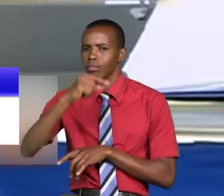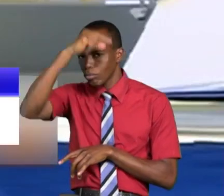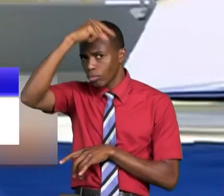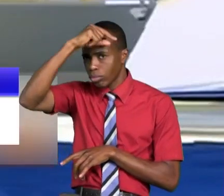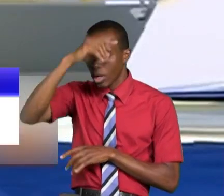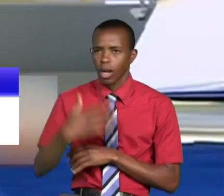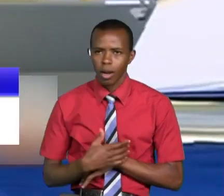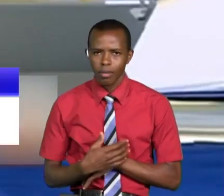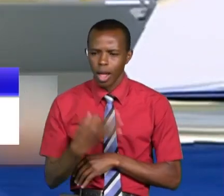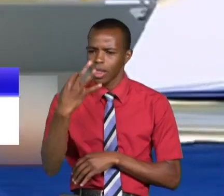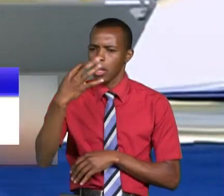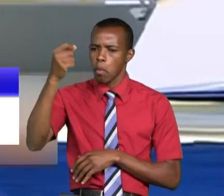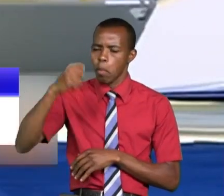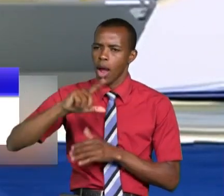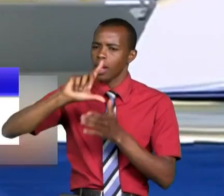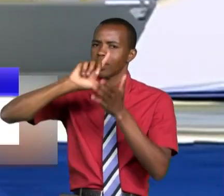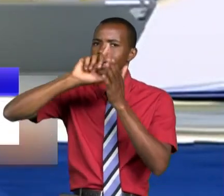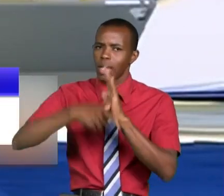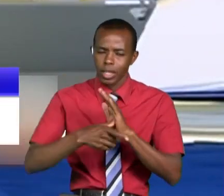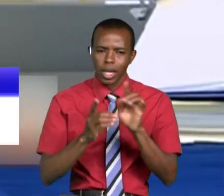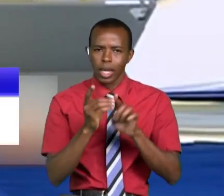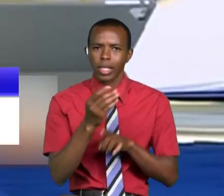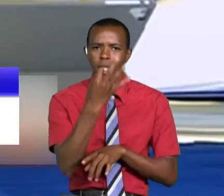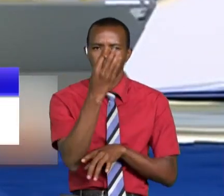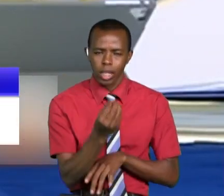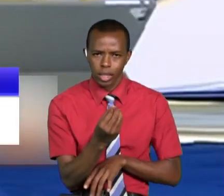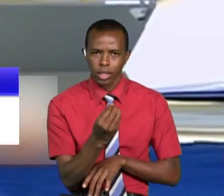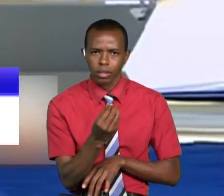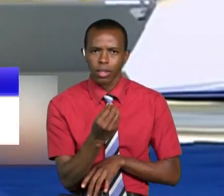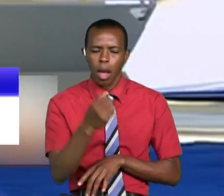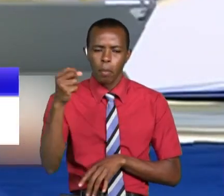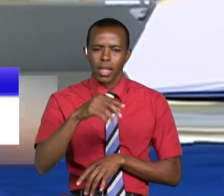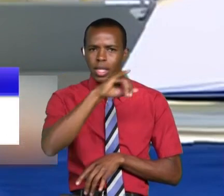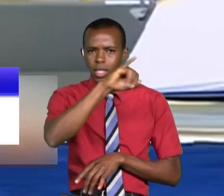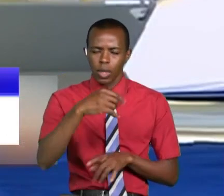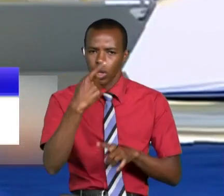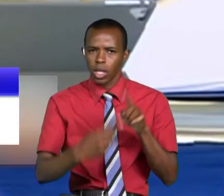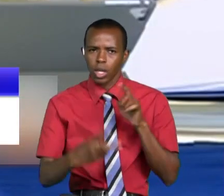Nearly 6 months later, yes. On 30th of January